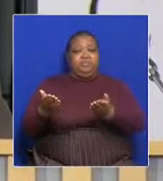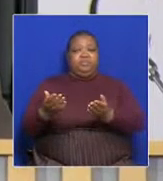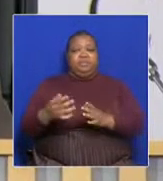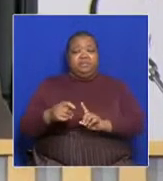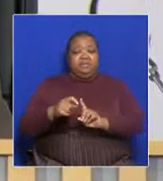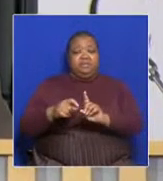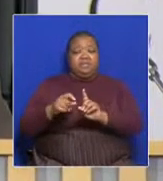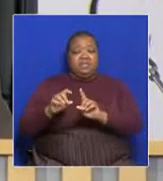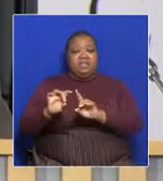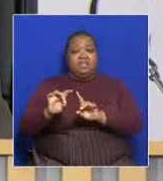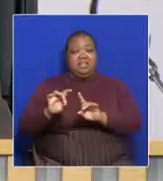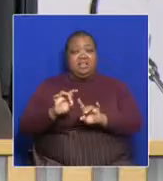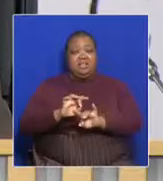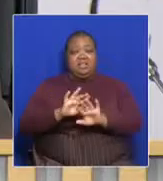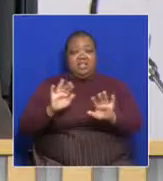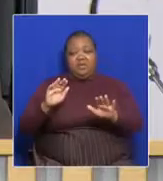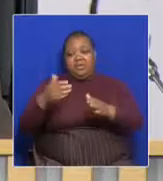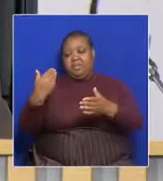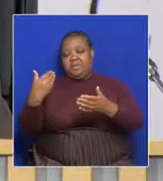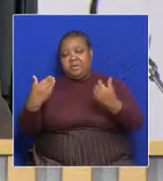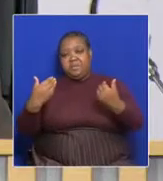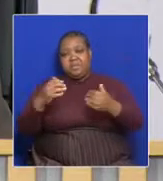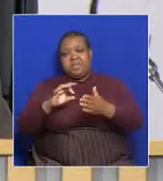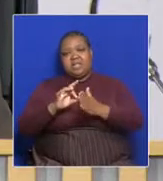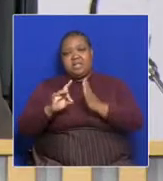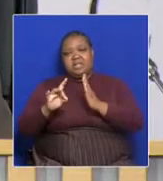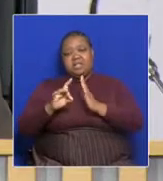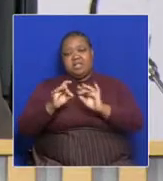turn around and say stuff was missing.